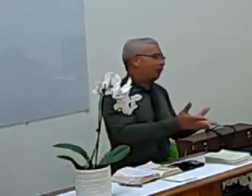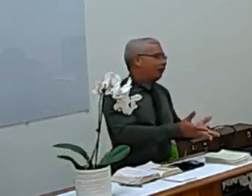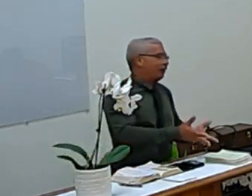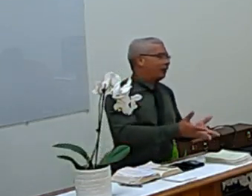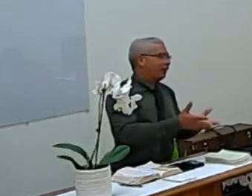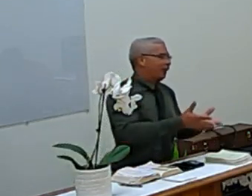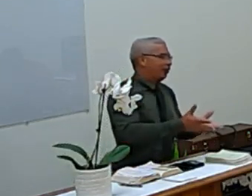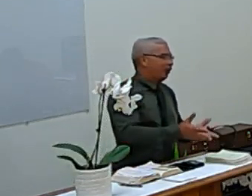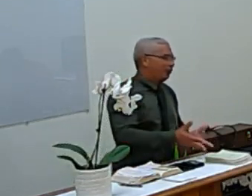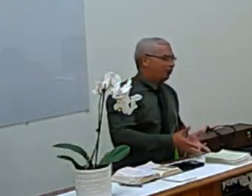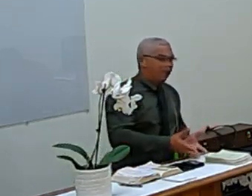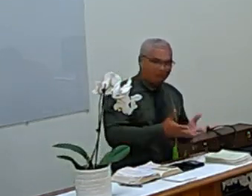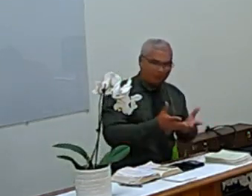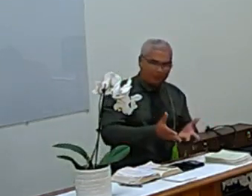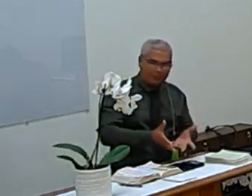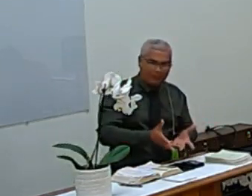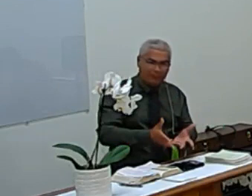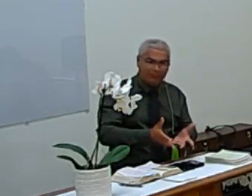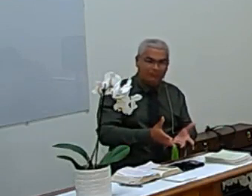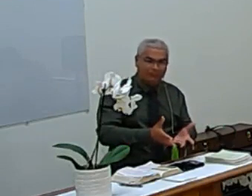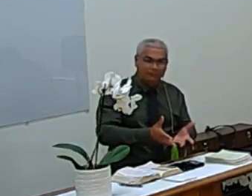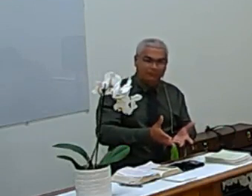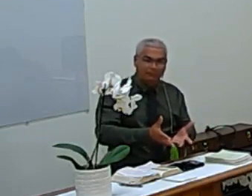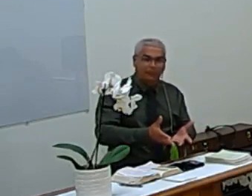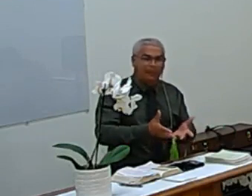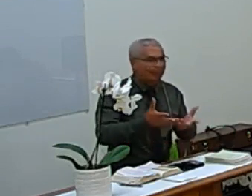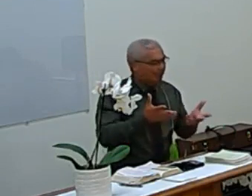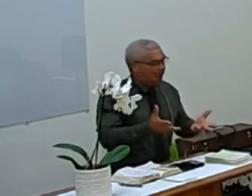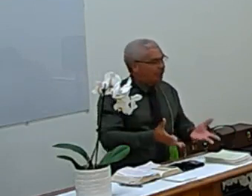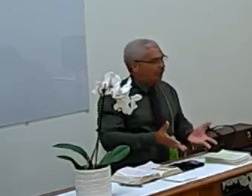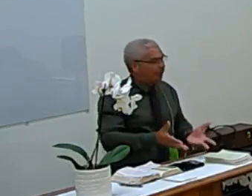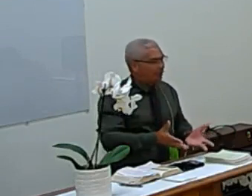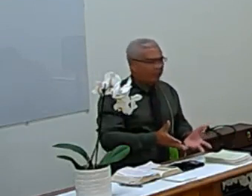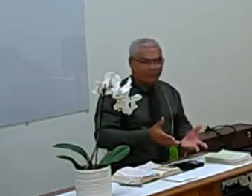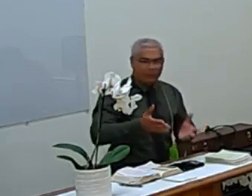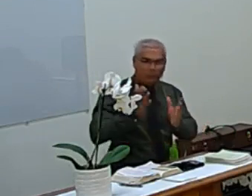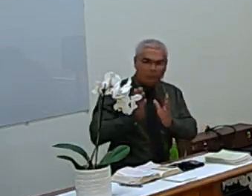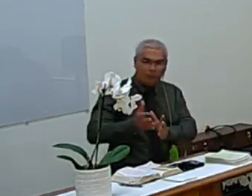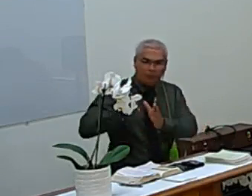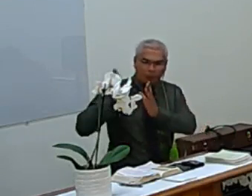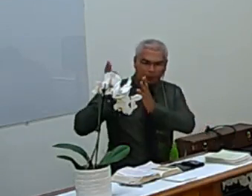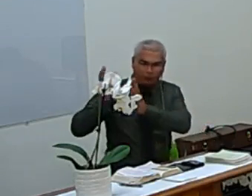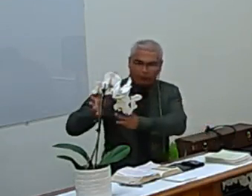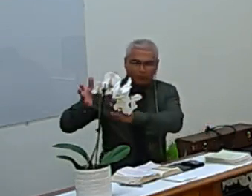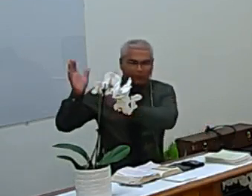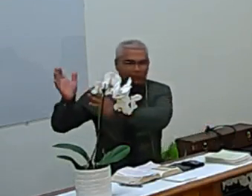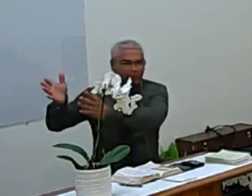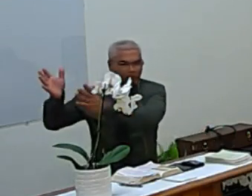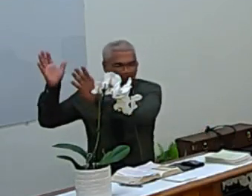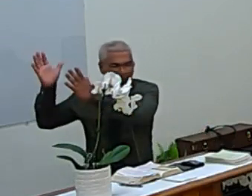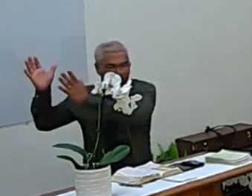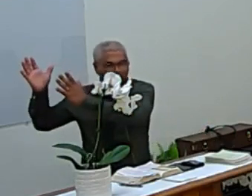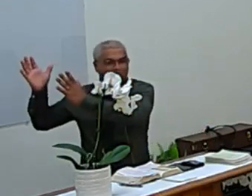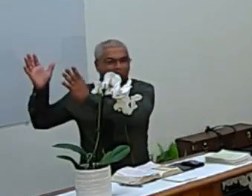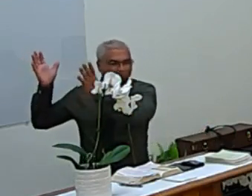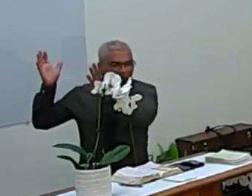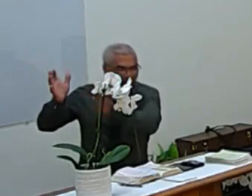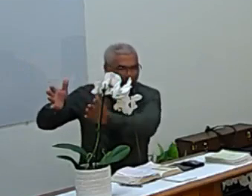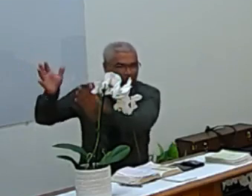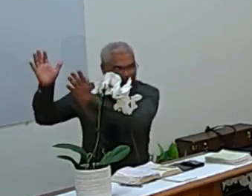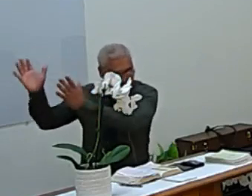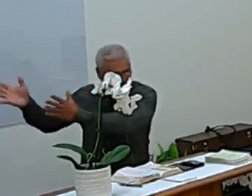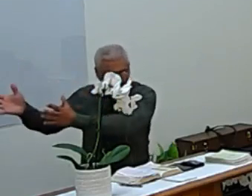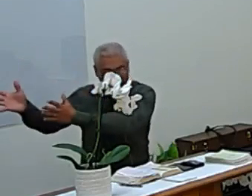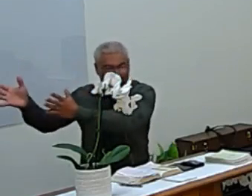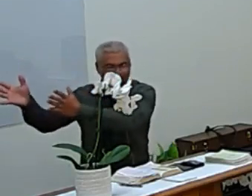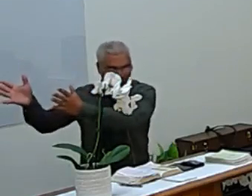he realized that he was lacking life in the life of man. What was missing was the garments.